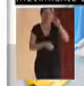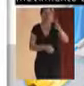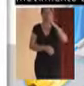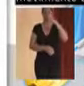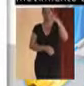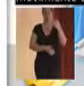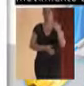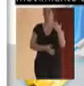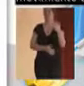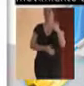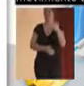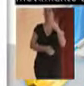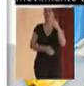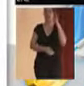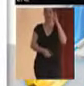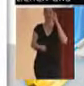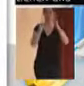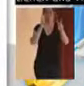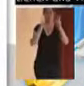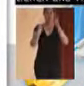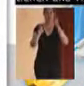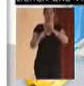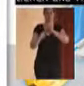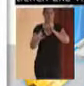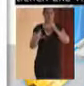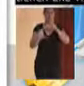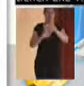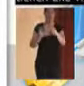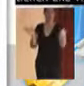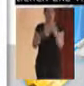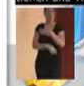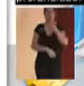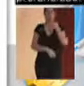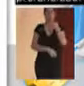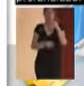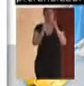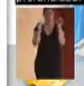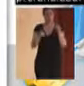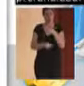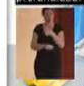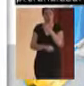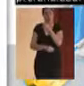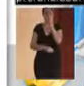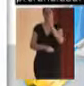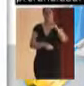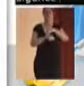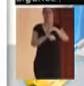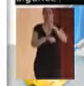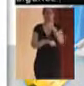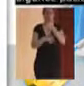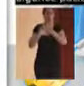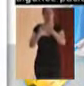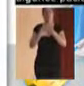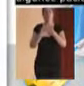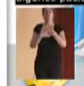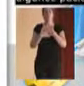hand-to-eye movement because there is a lack of depth. And so some patients, for instance, some